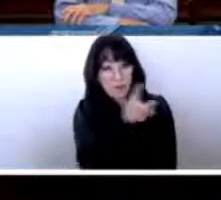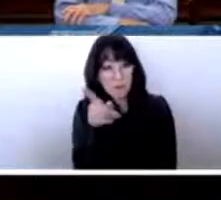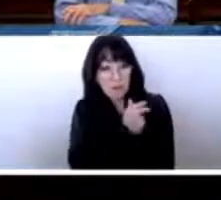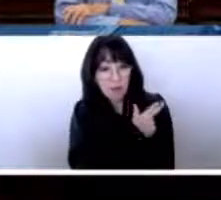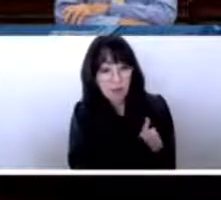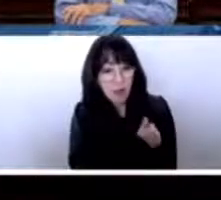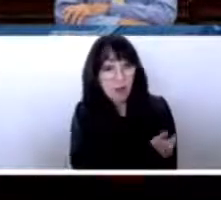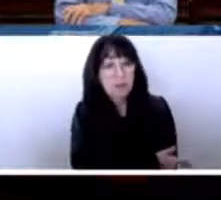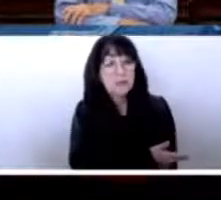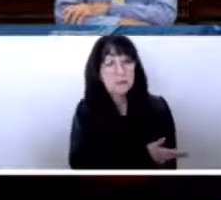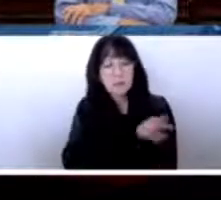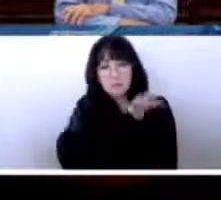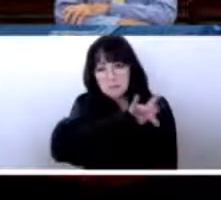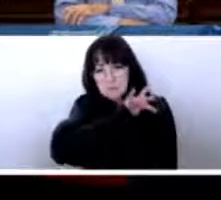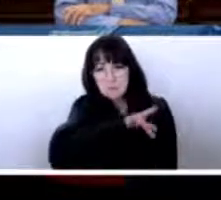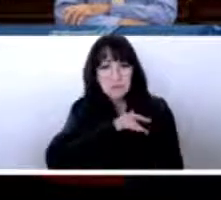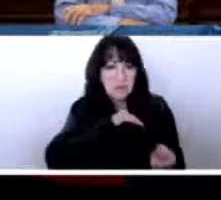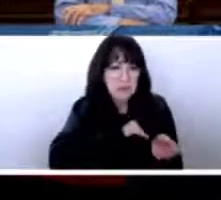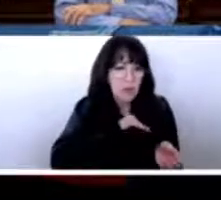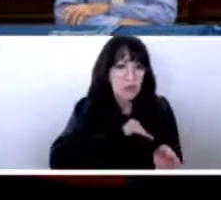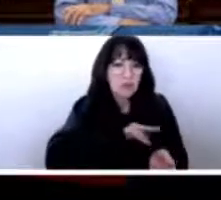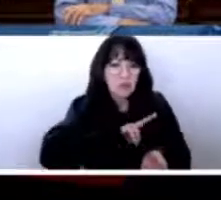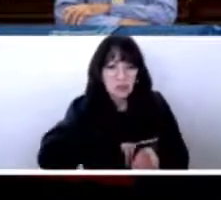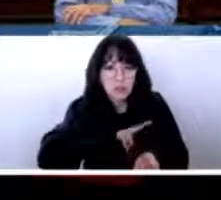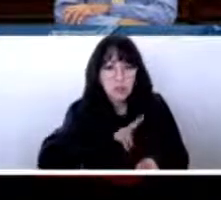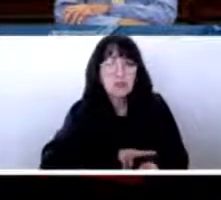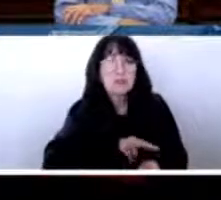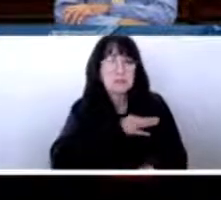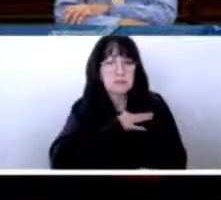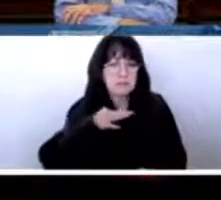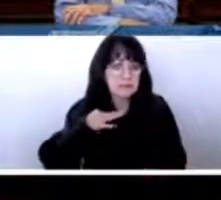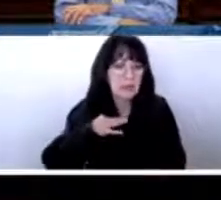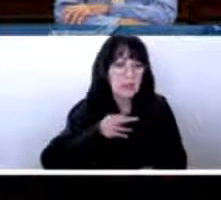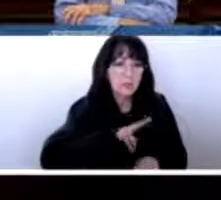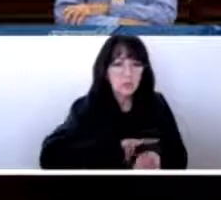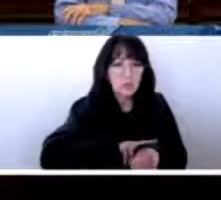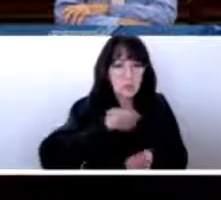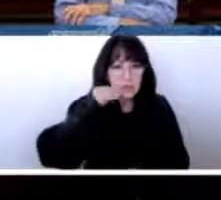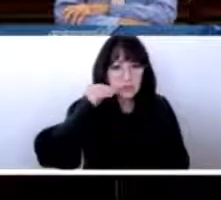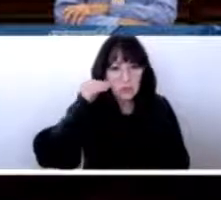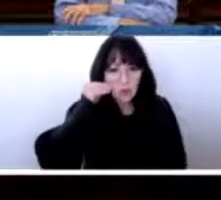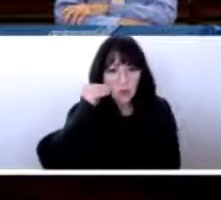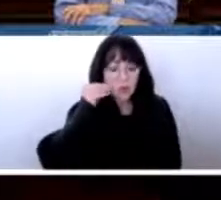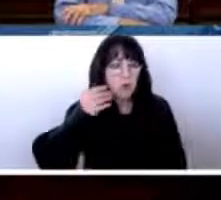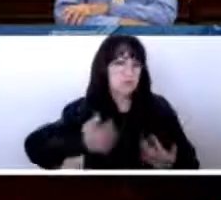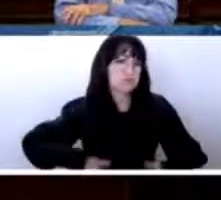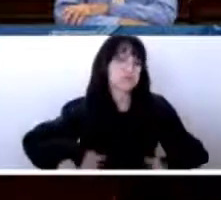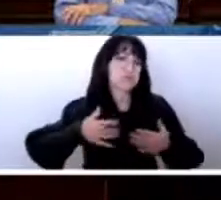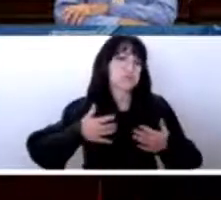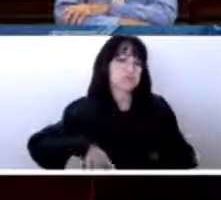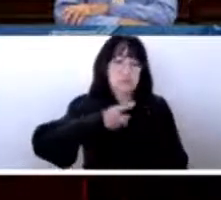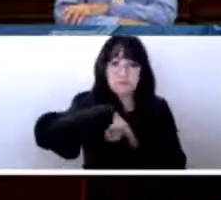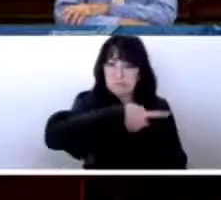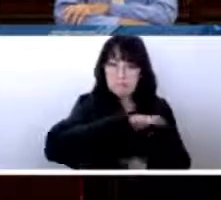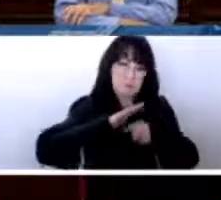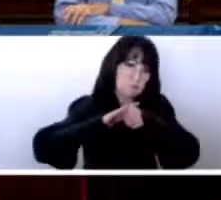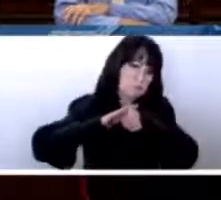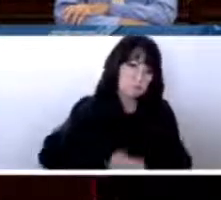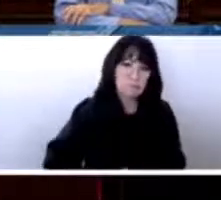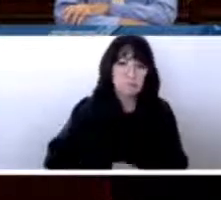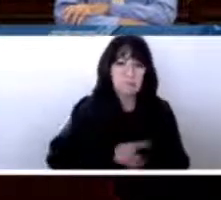healthcare providers, our long-term care providers. Those employees have been stressed,